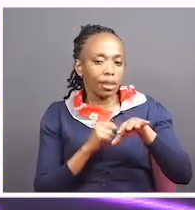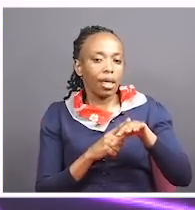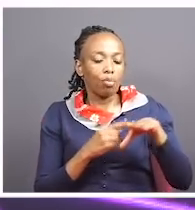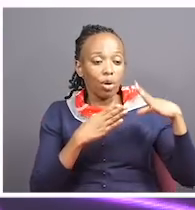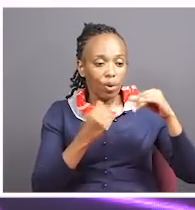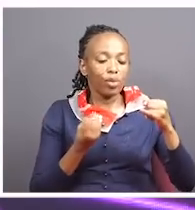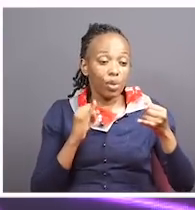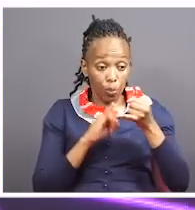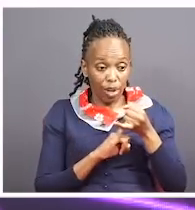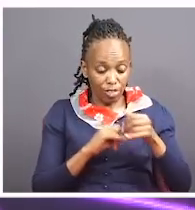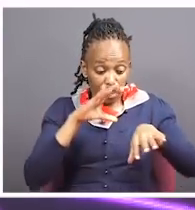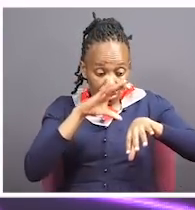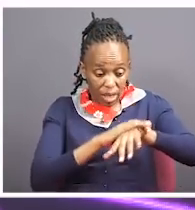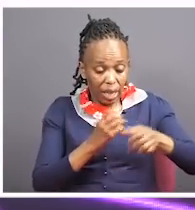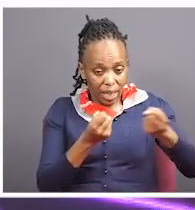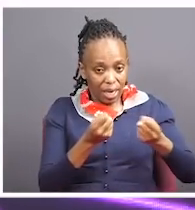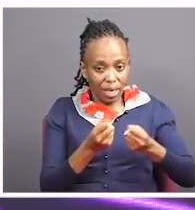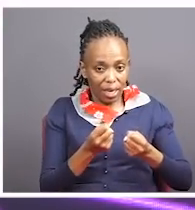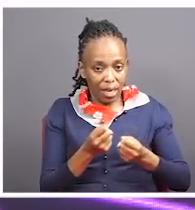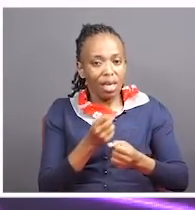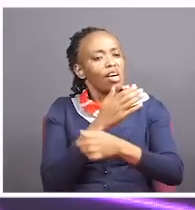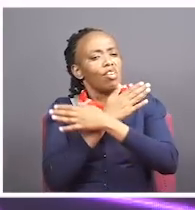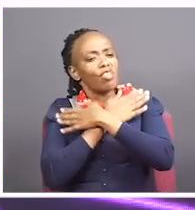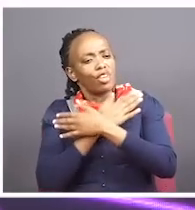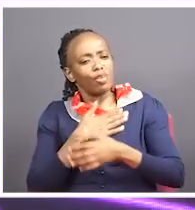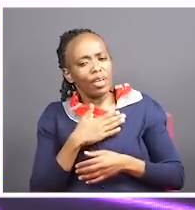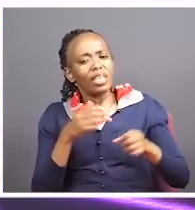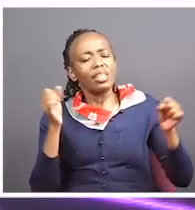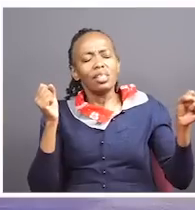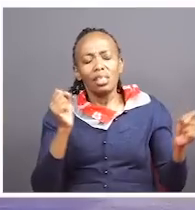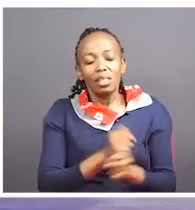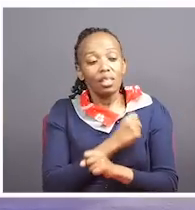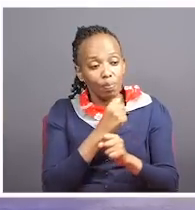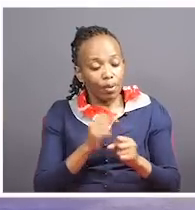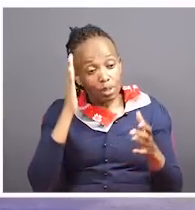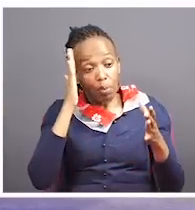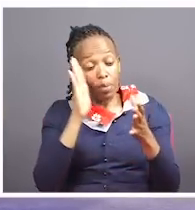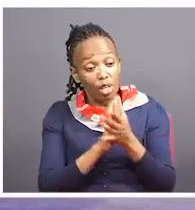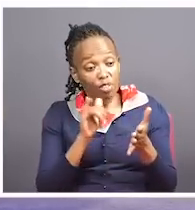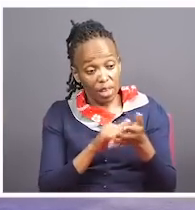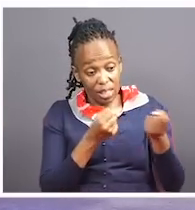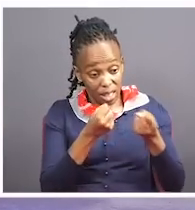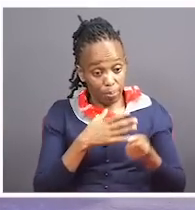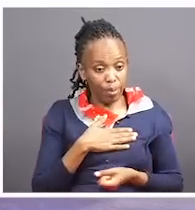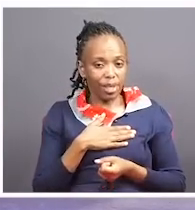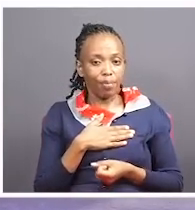When we went with my wife to pick this car, my friend, I could not believe that was my